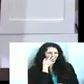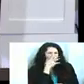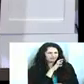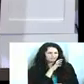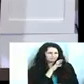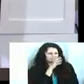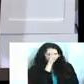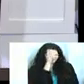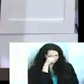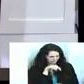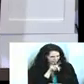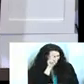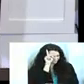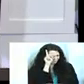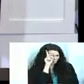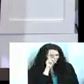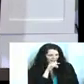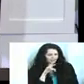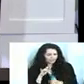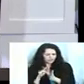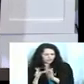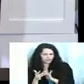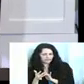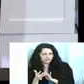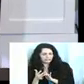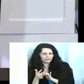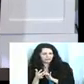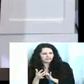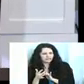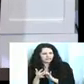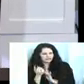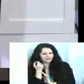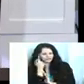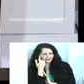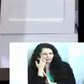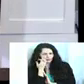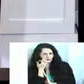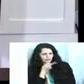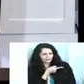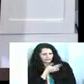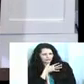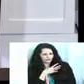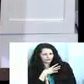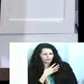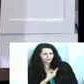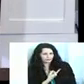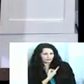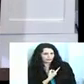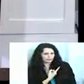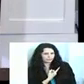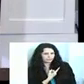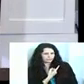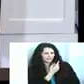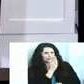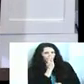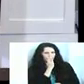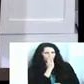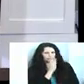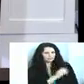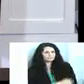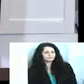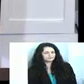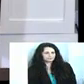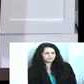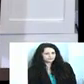the day. And Jesus begins to uncover why this woman is there at noontime on her